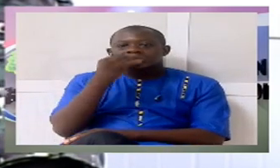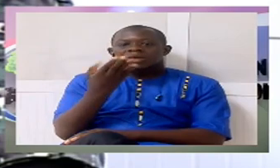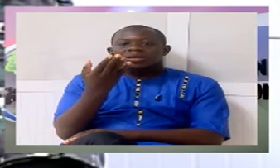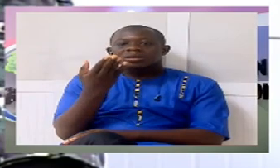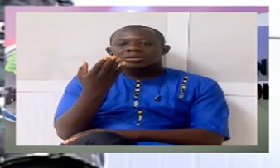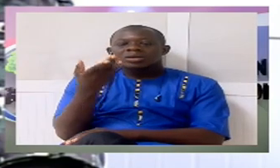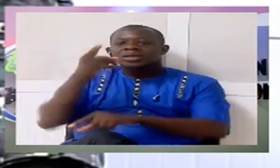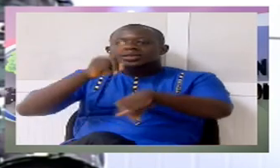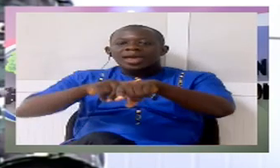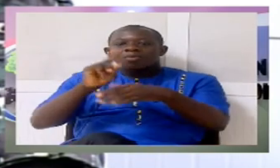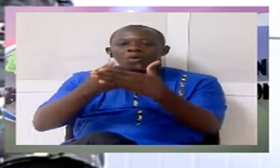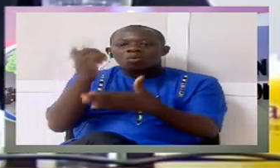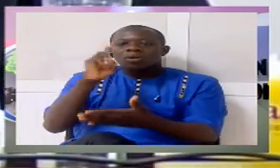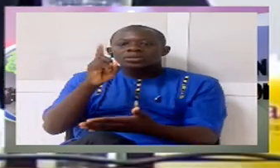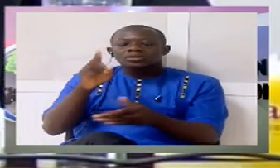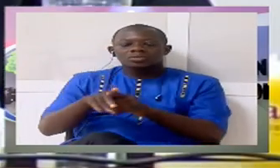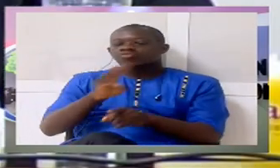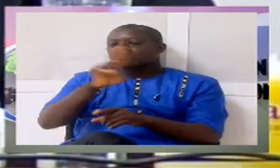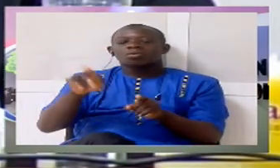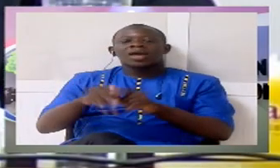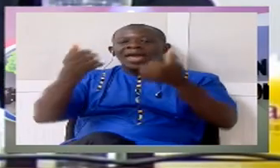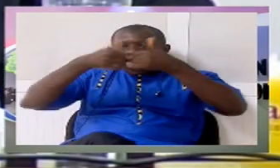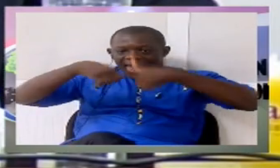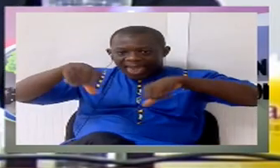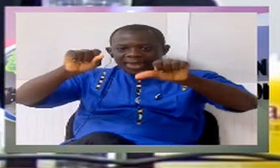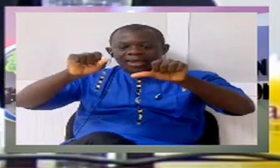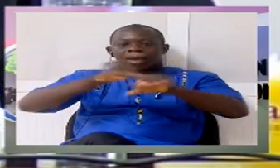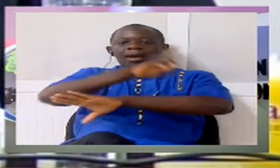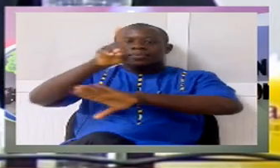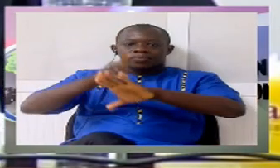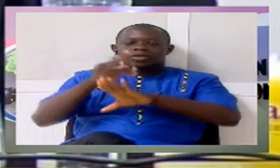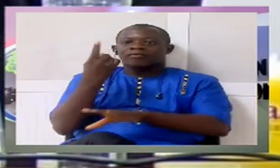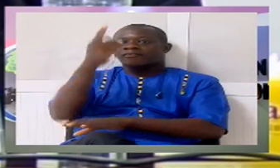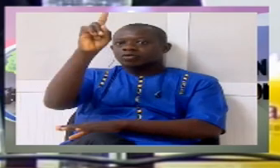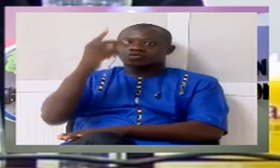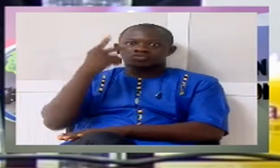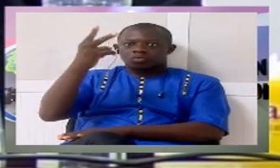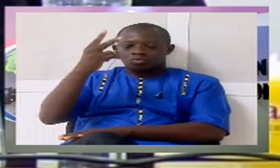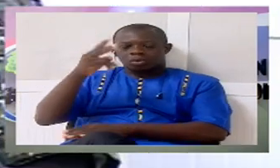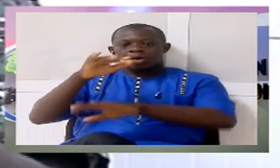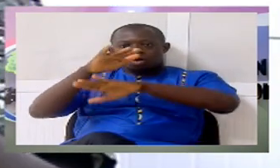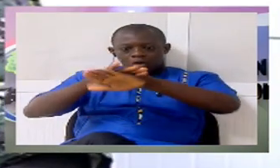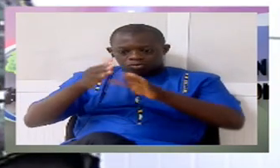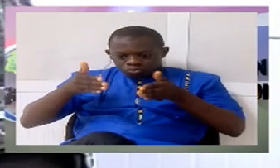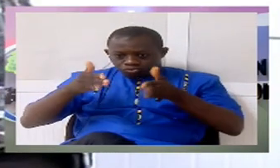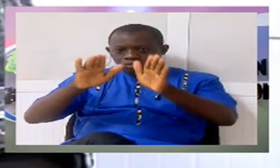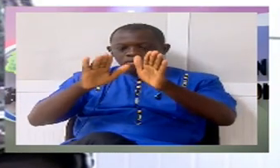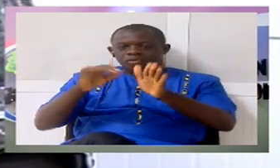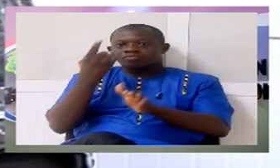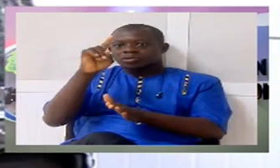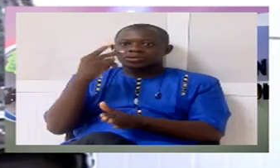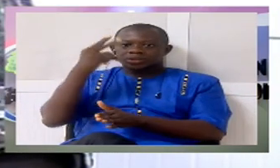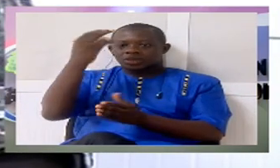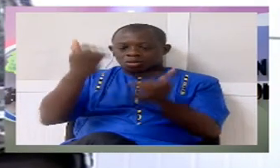What are you saying? The time, at what I don't point, understand. Where on the road did you first saw the Mercedes Benz? Binga neke ci yoon wi